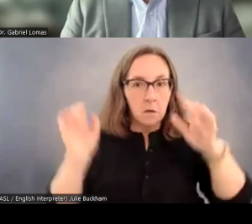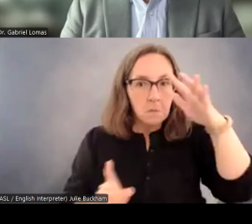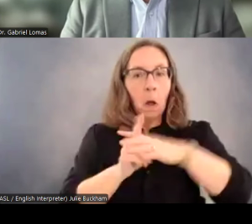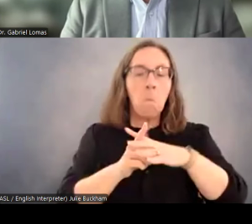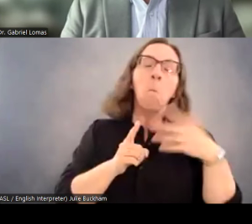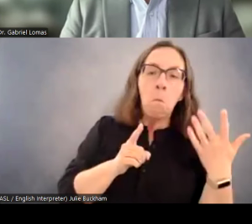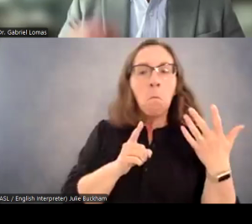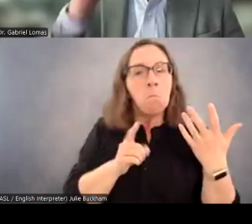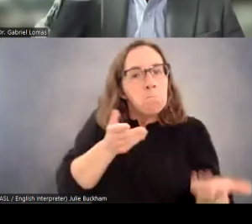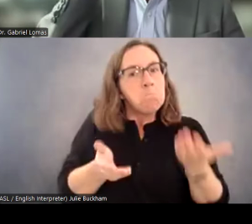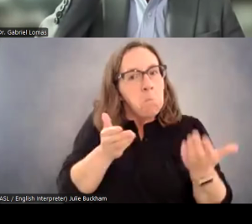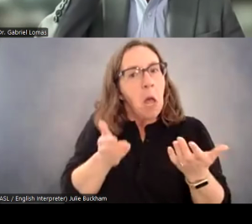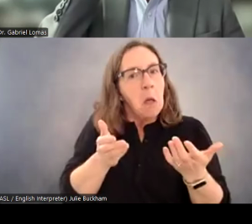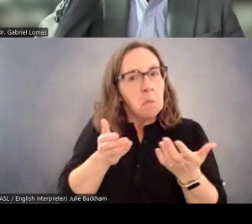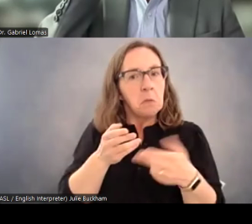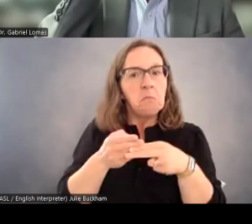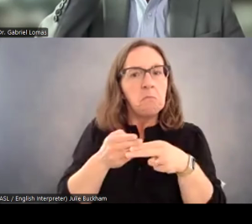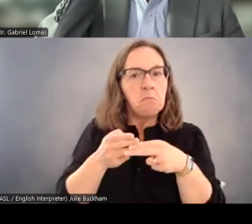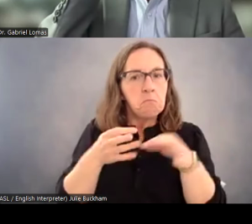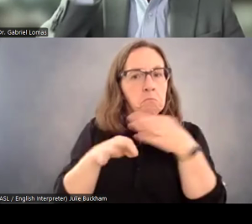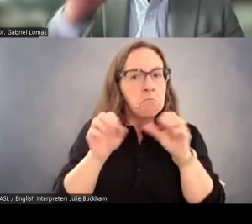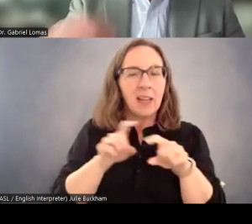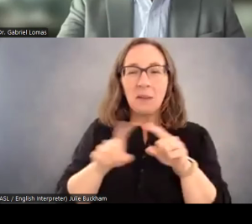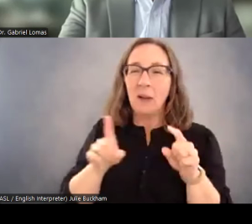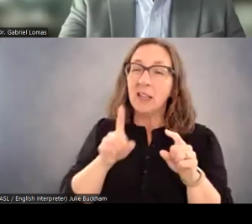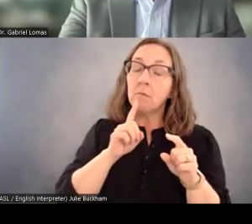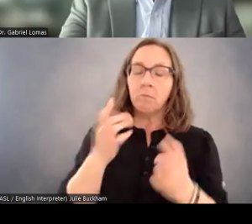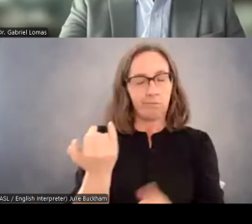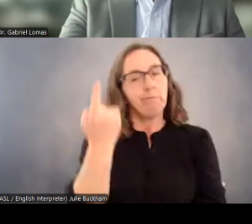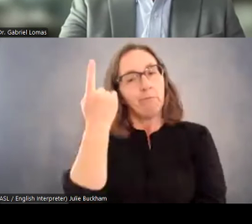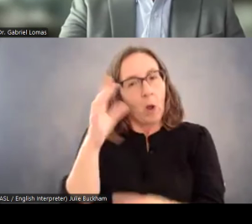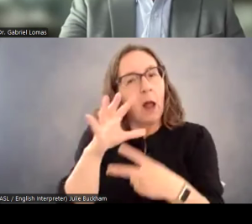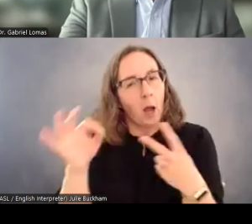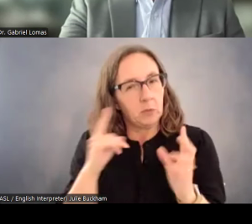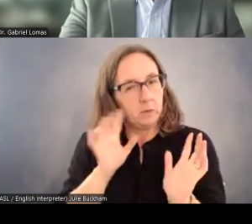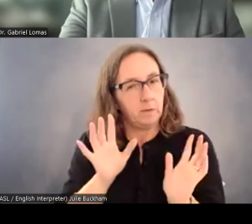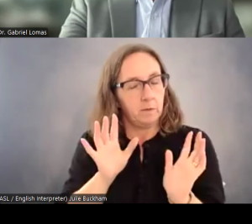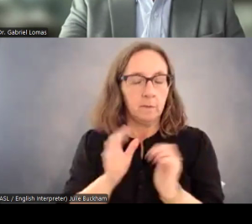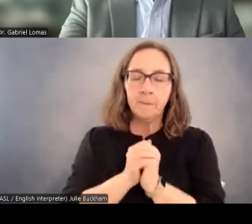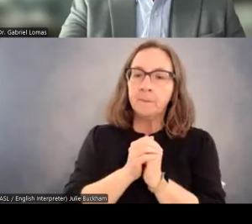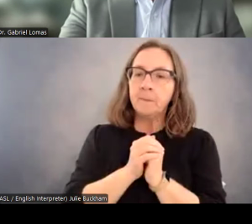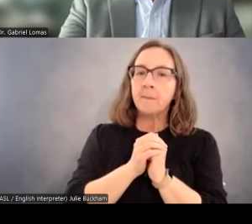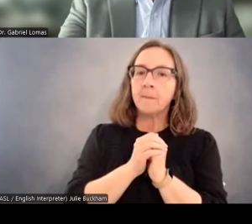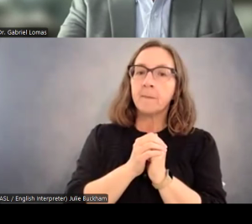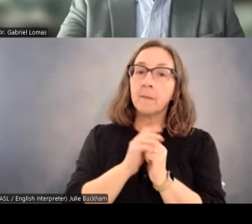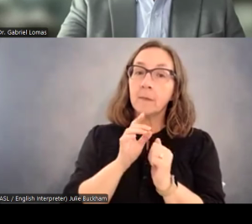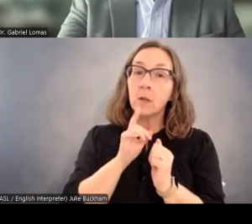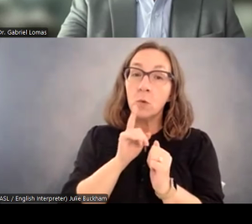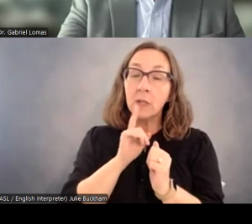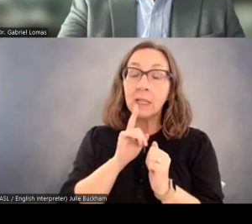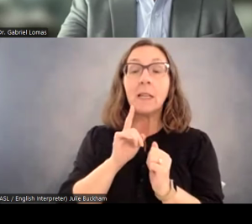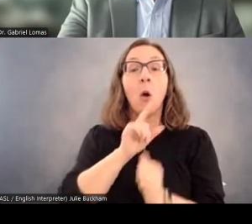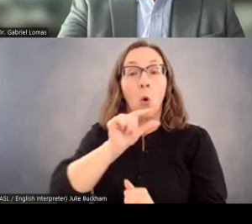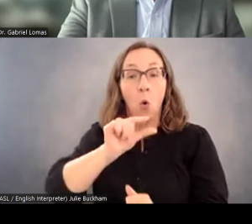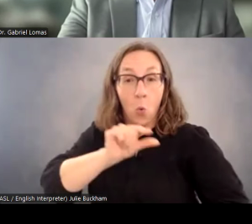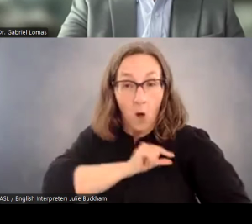arrive, maybe. So there's a lot of debate, but it is an option for communication. And then we really want to ensure qualified